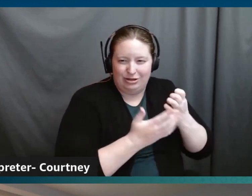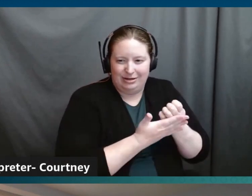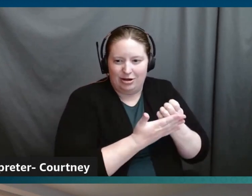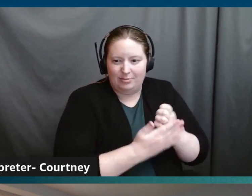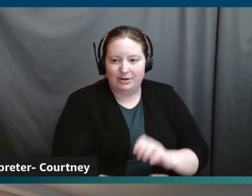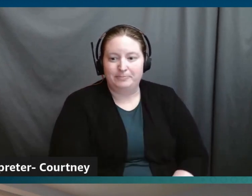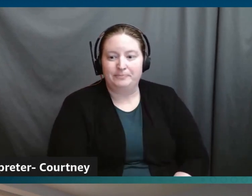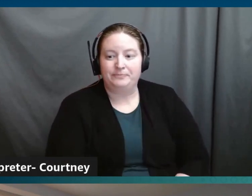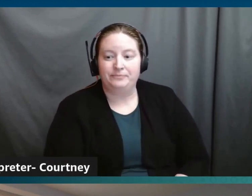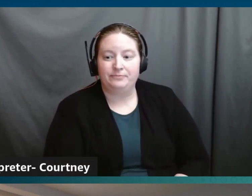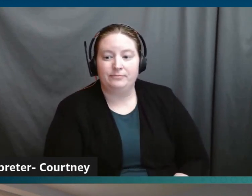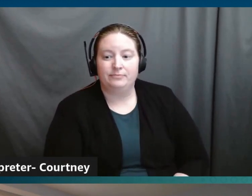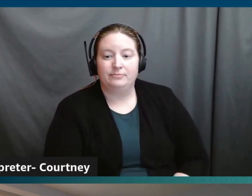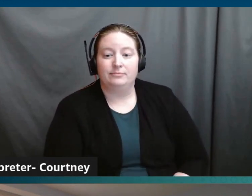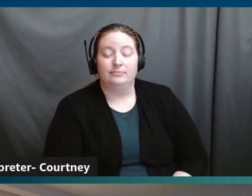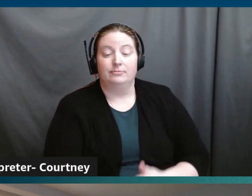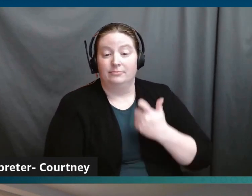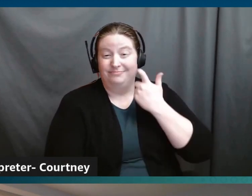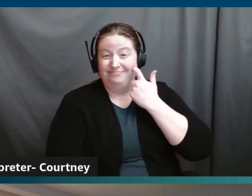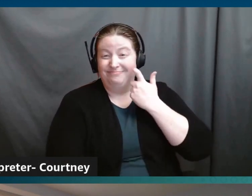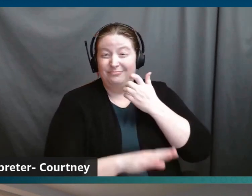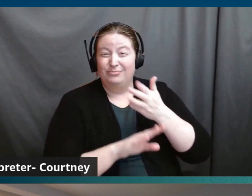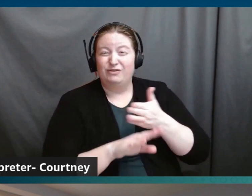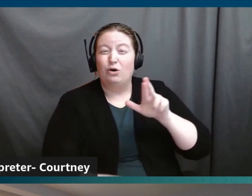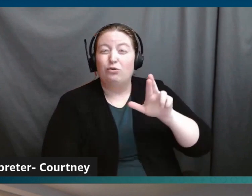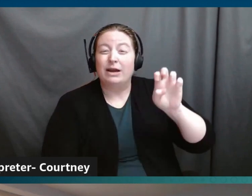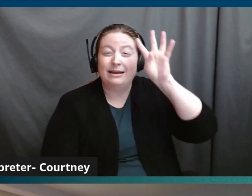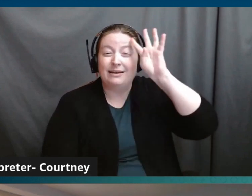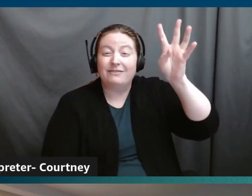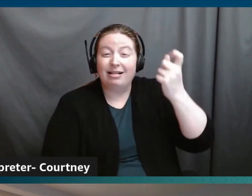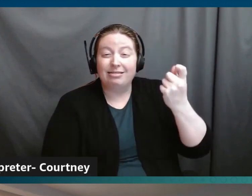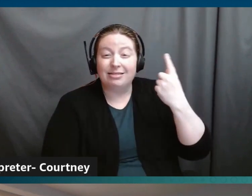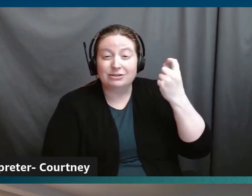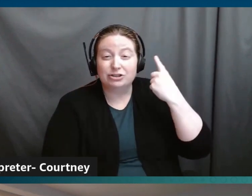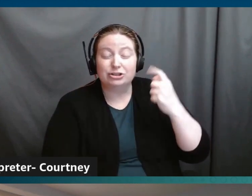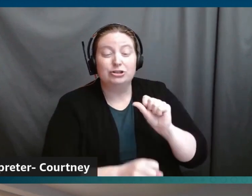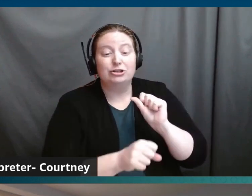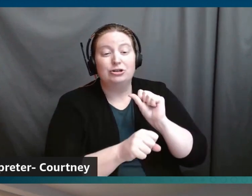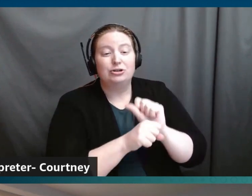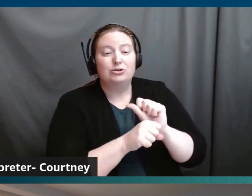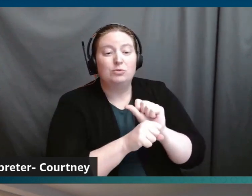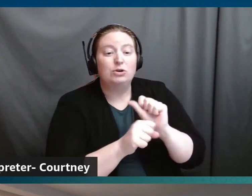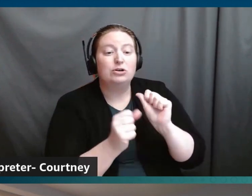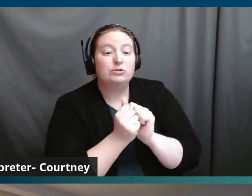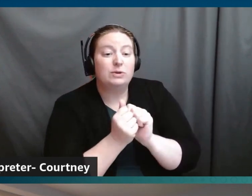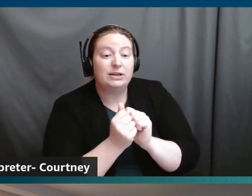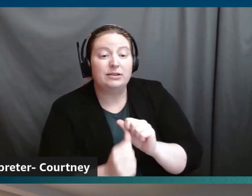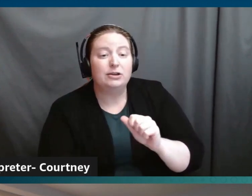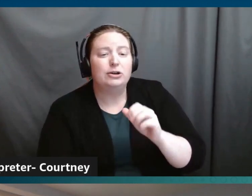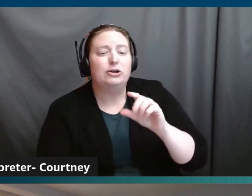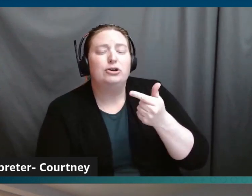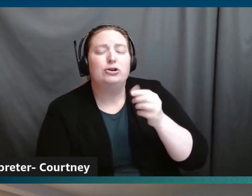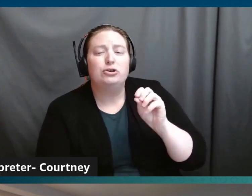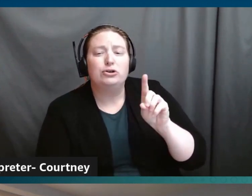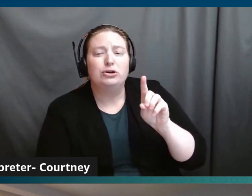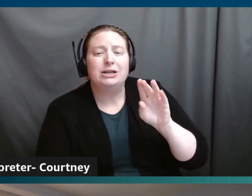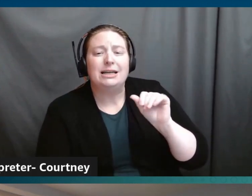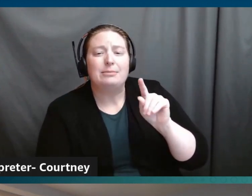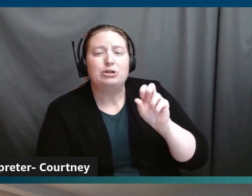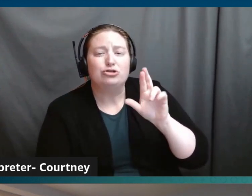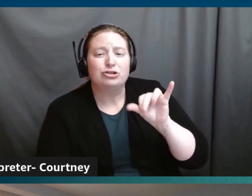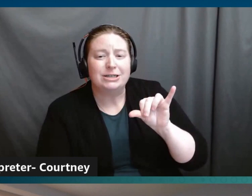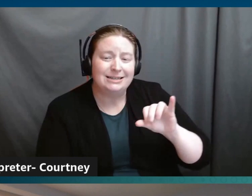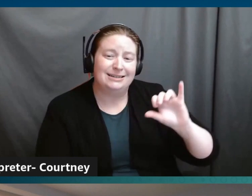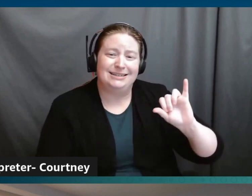recently, right before reInvent last year, we worked with Accenture, Intel, and Good Chemistry to build a